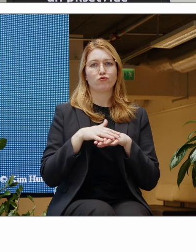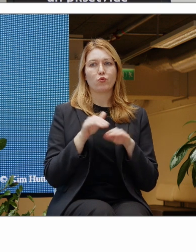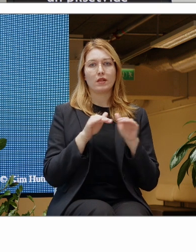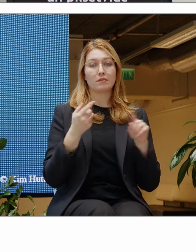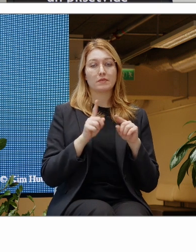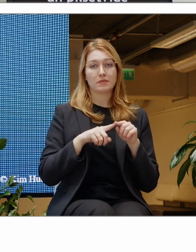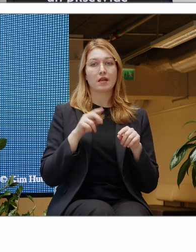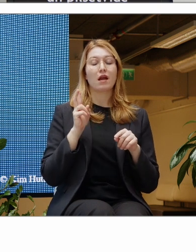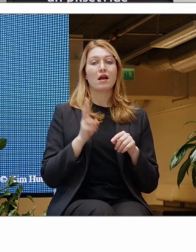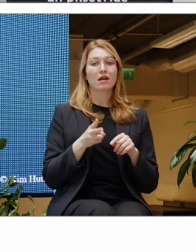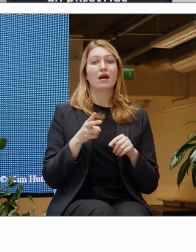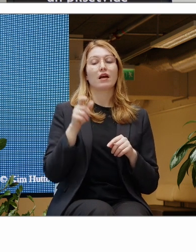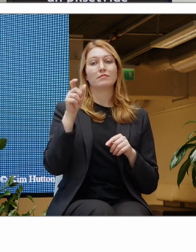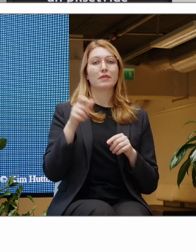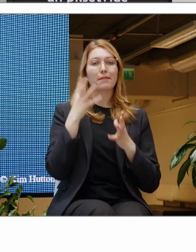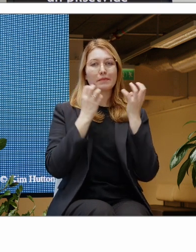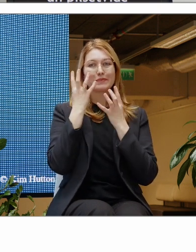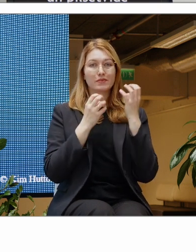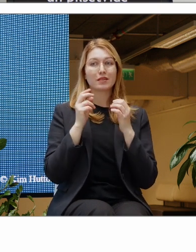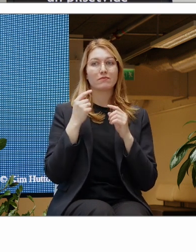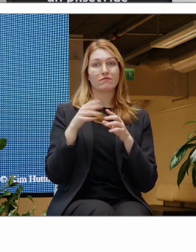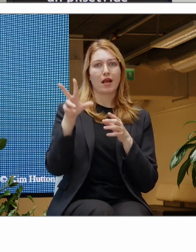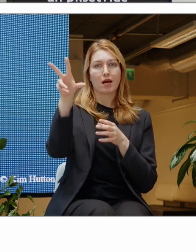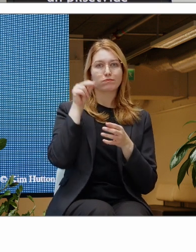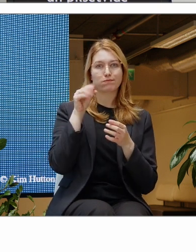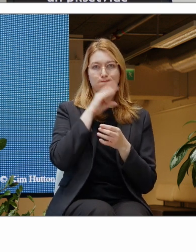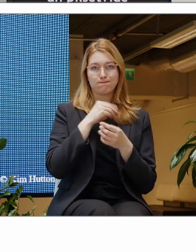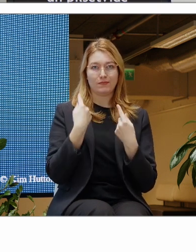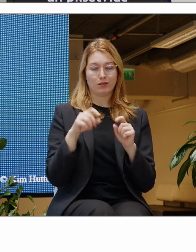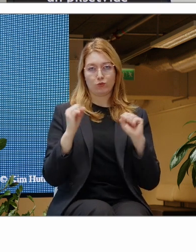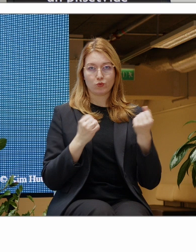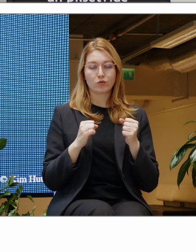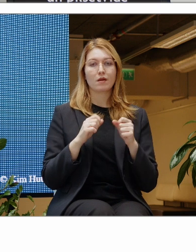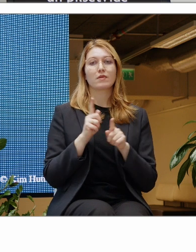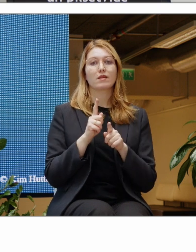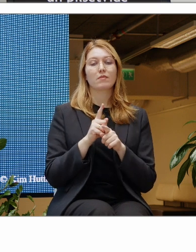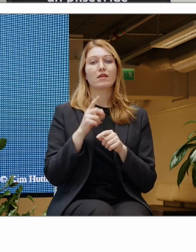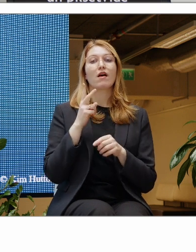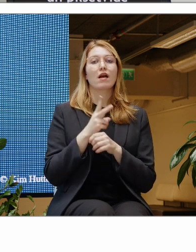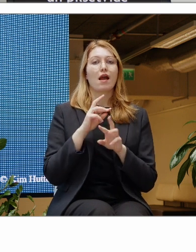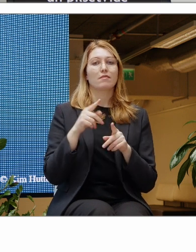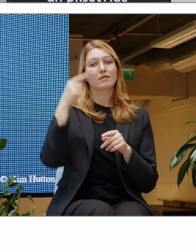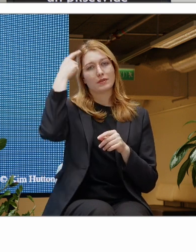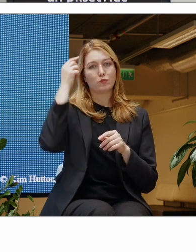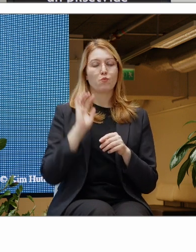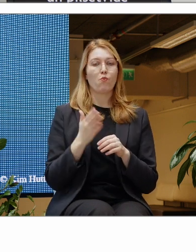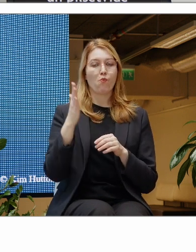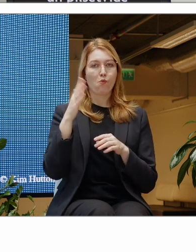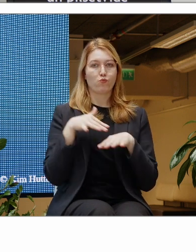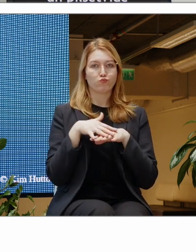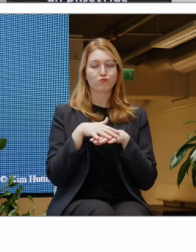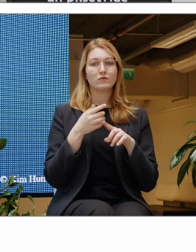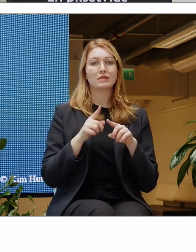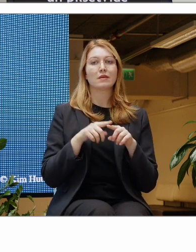monkeys could mimic. If you mimicked someone's actions under a functional MRI and a scanner, we knew that they were feeling